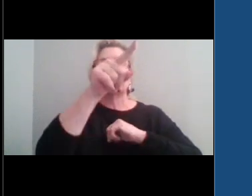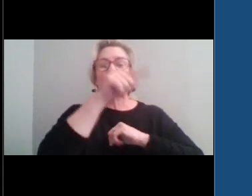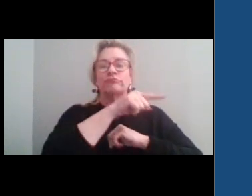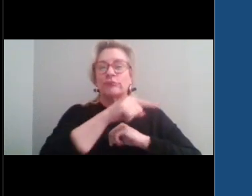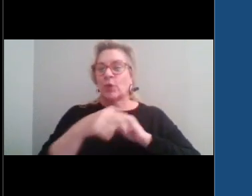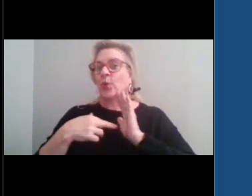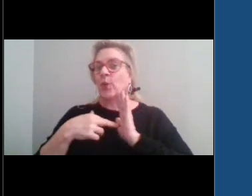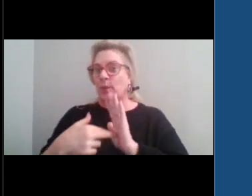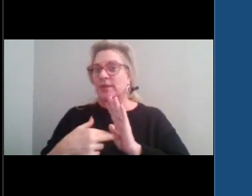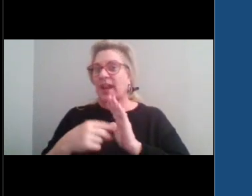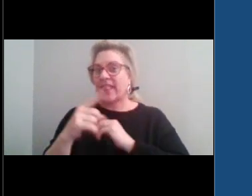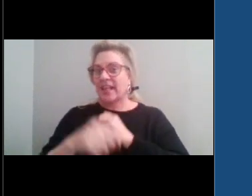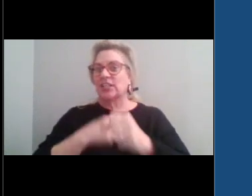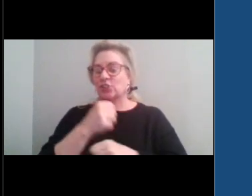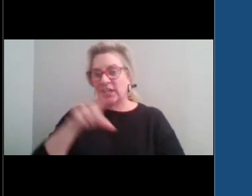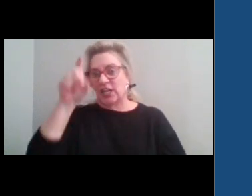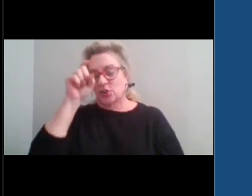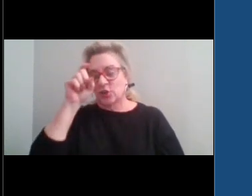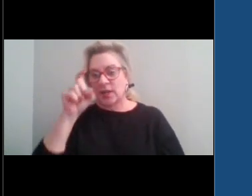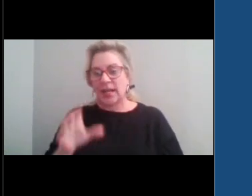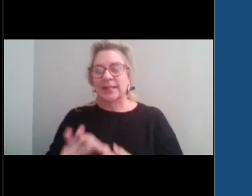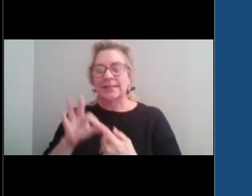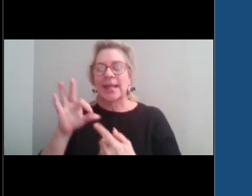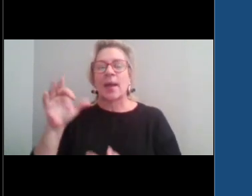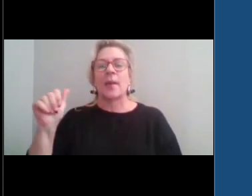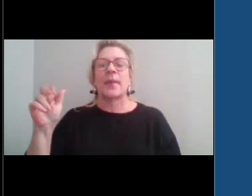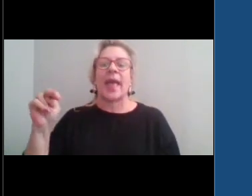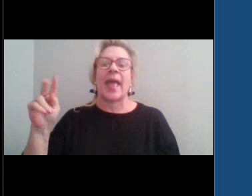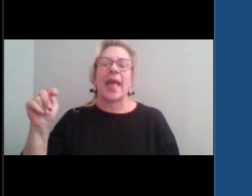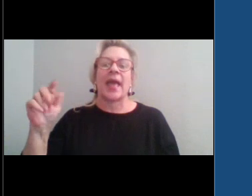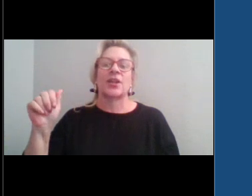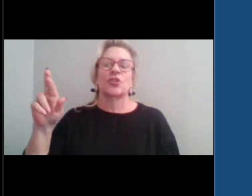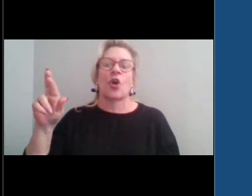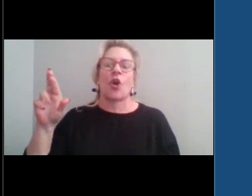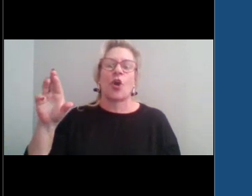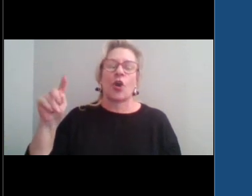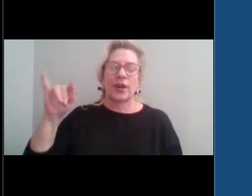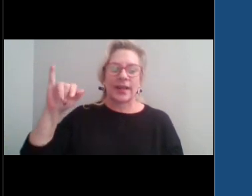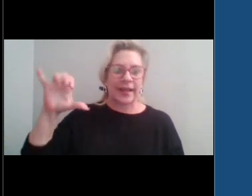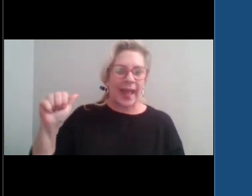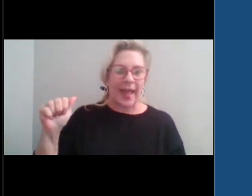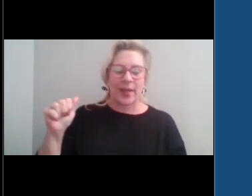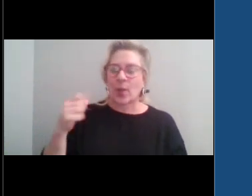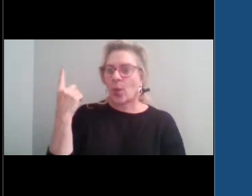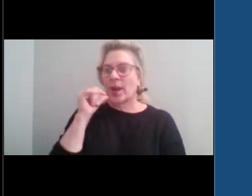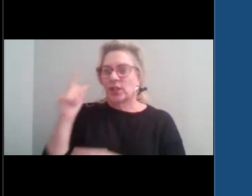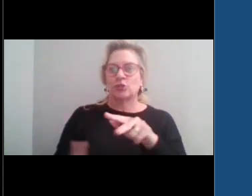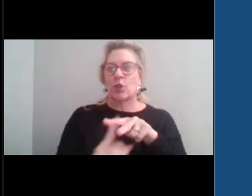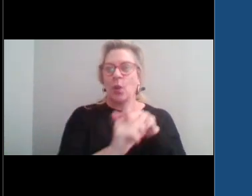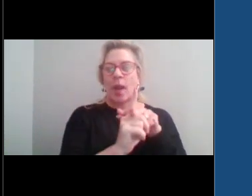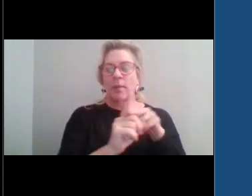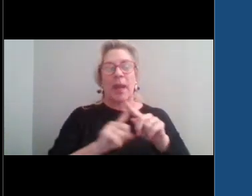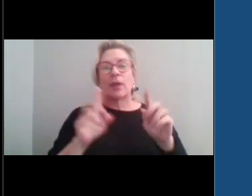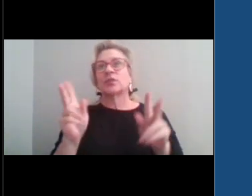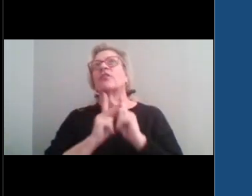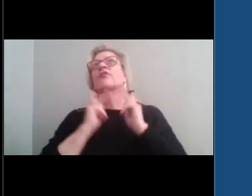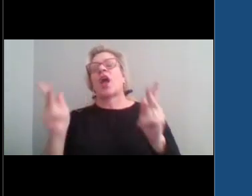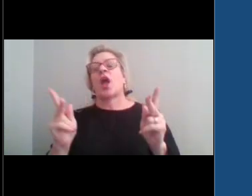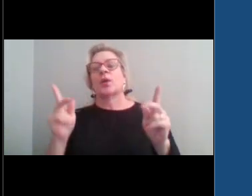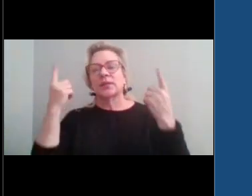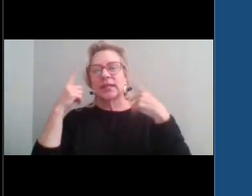Egypt this year, except Antarctica. So again, a very successful COP27